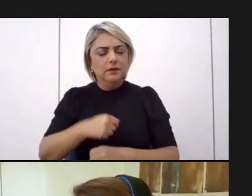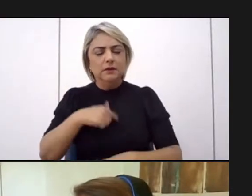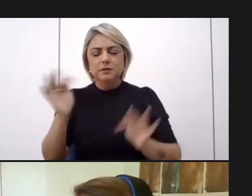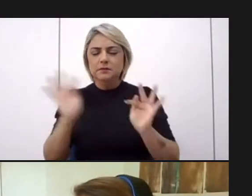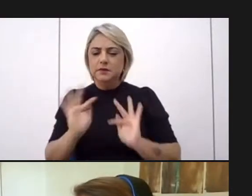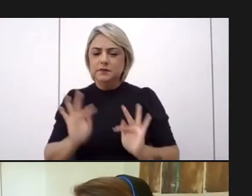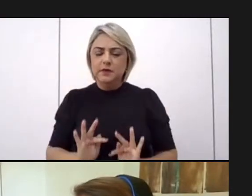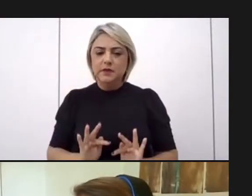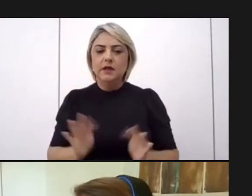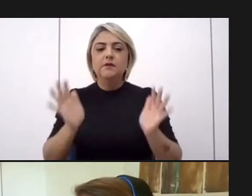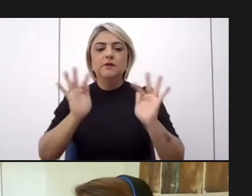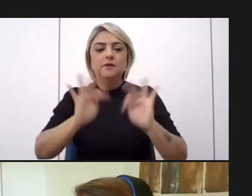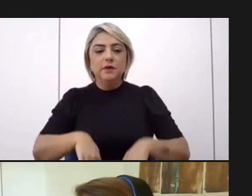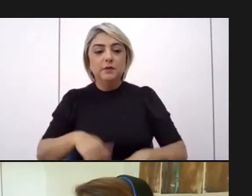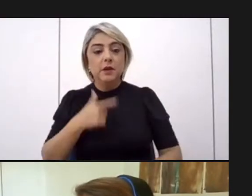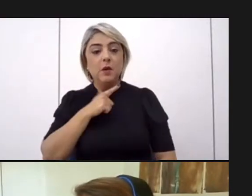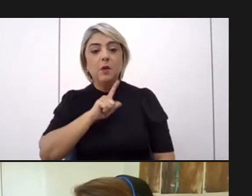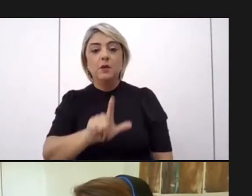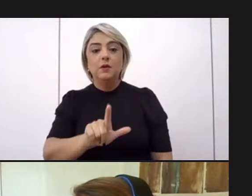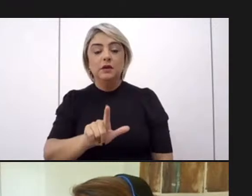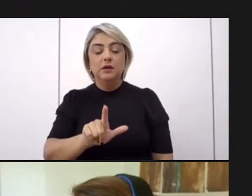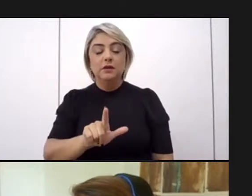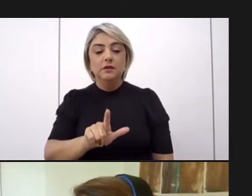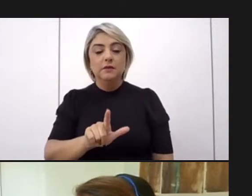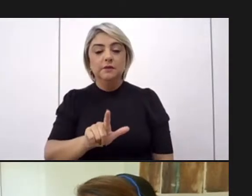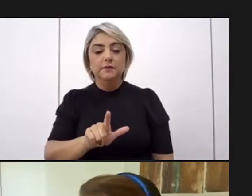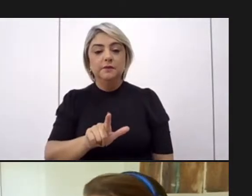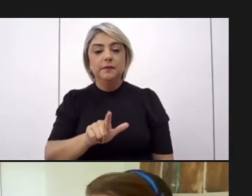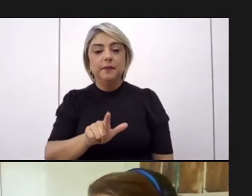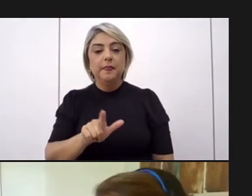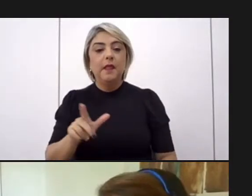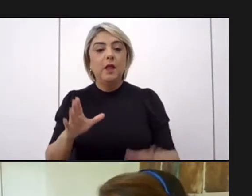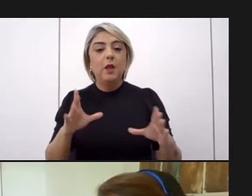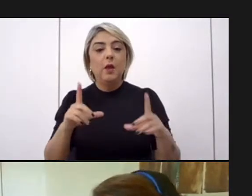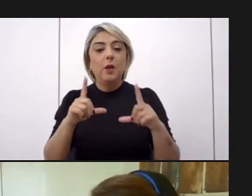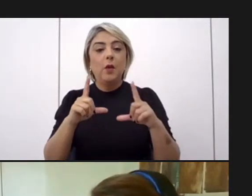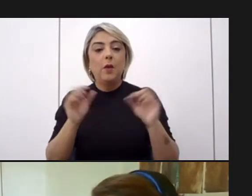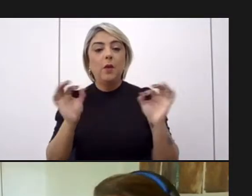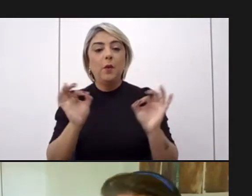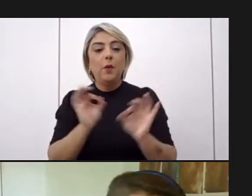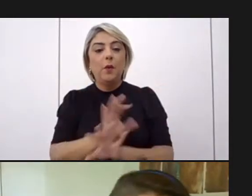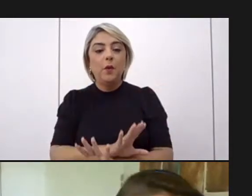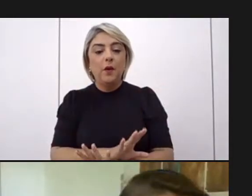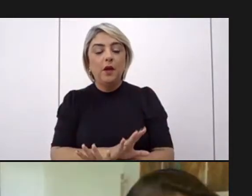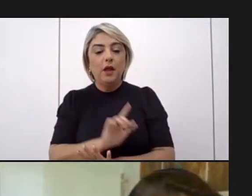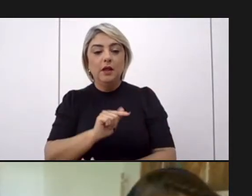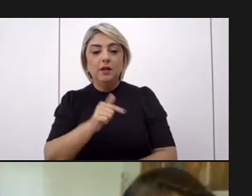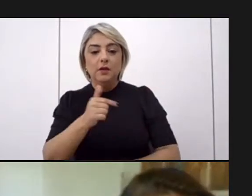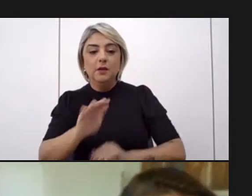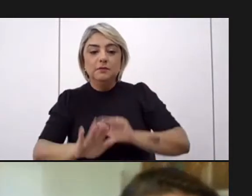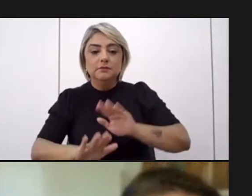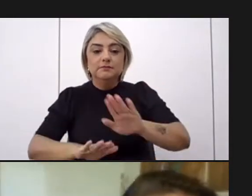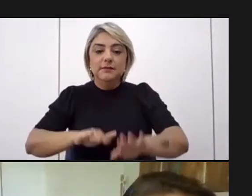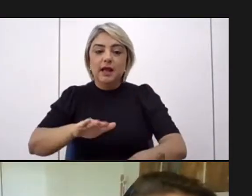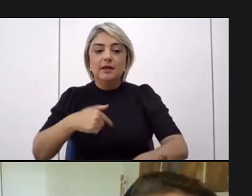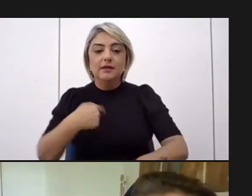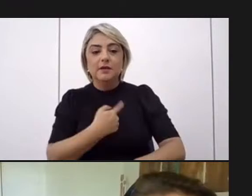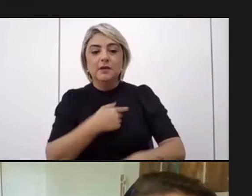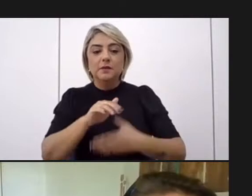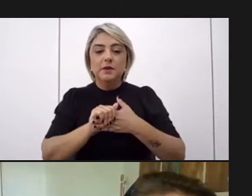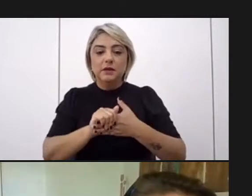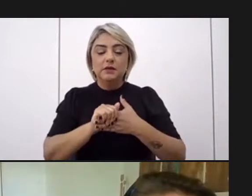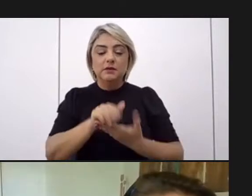able to conclude this other step of our partnership, which is the publication